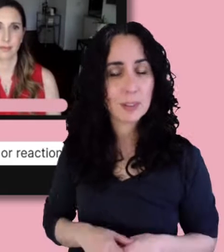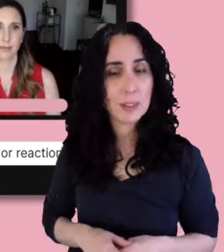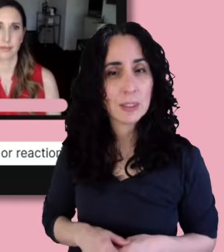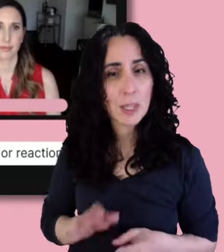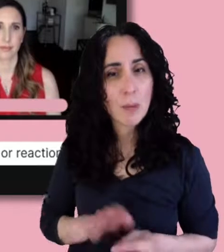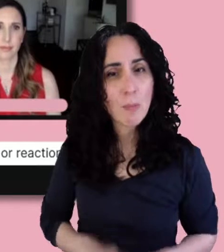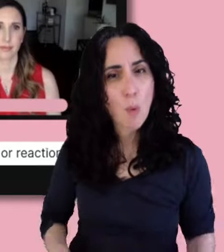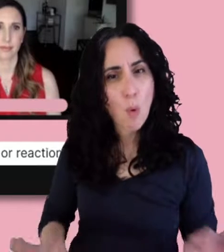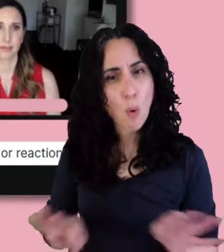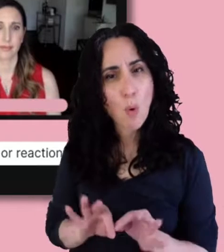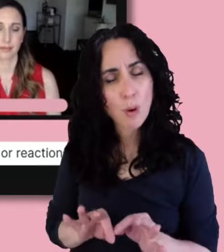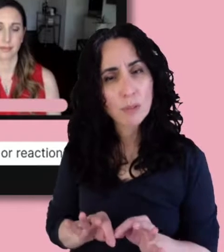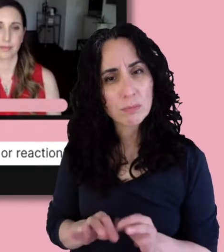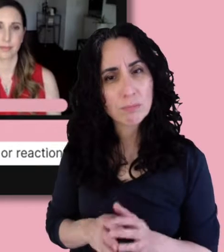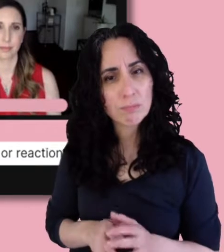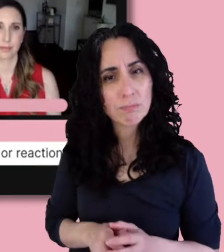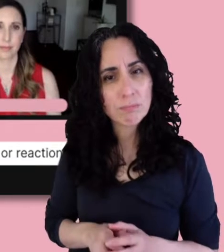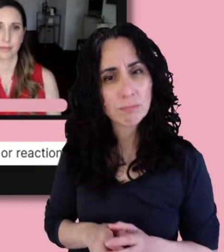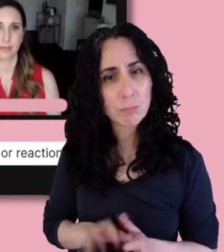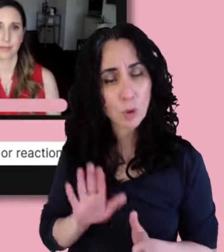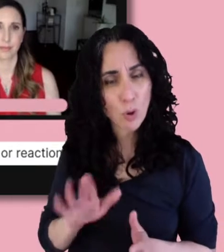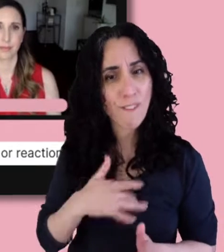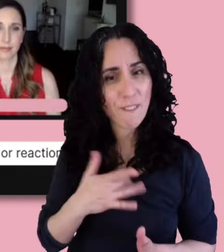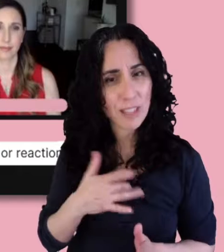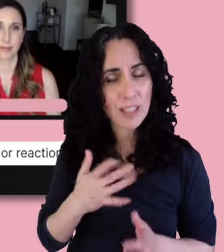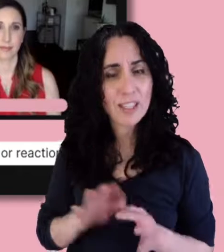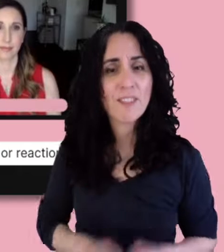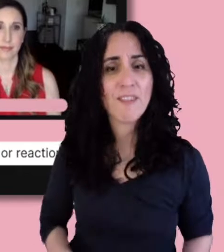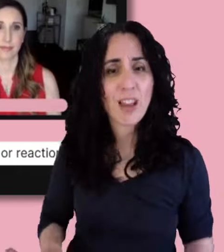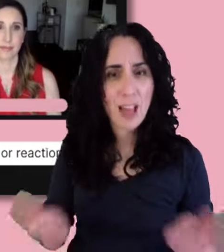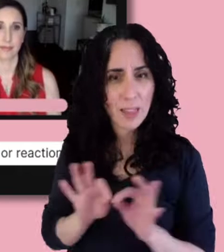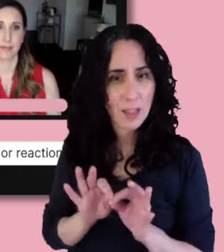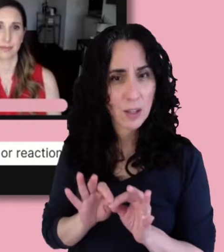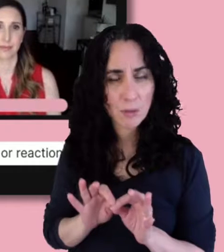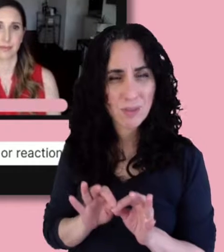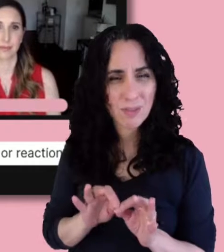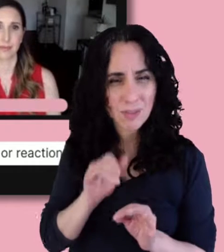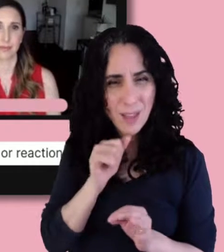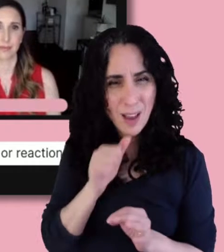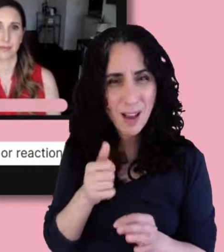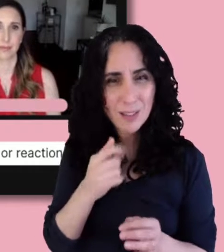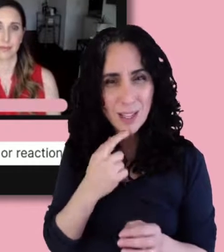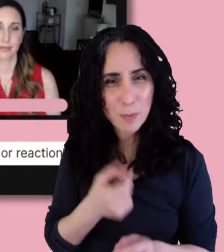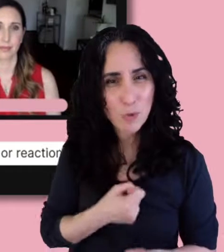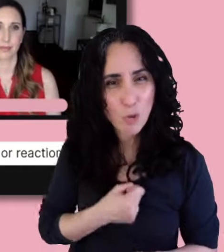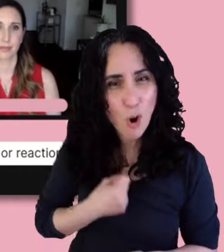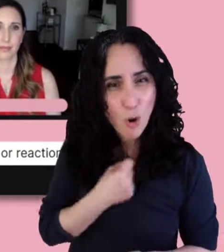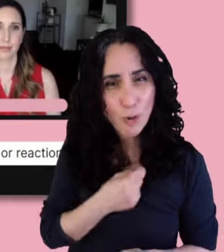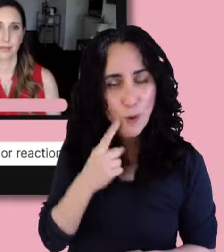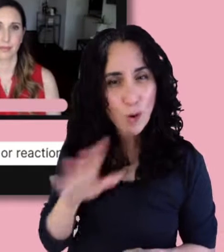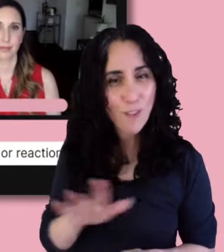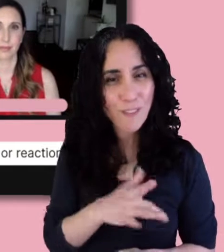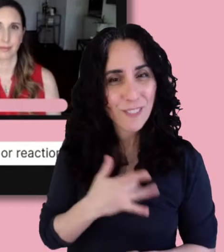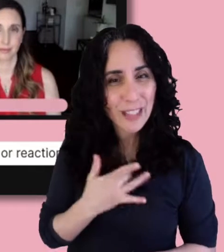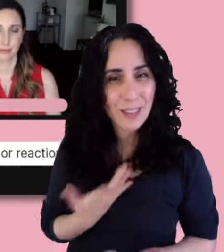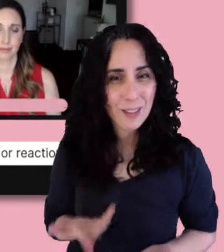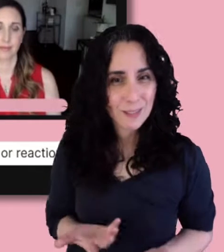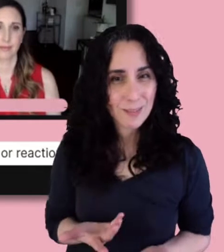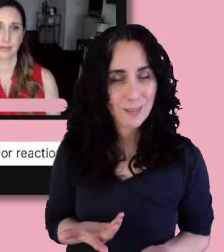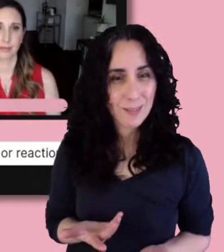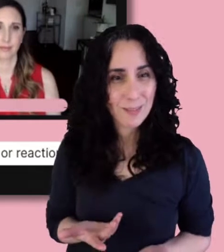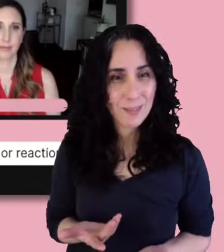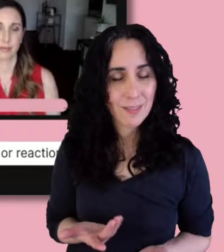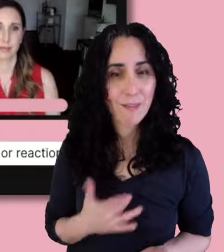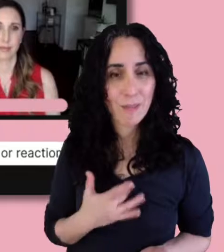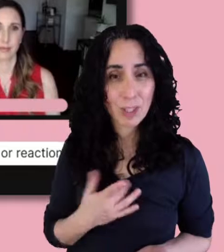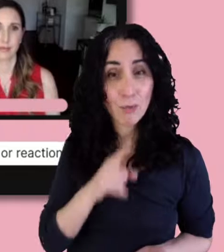for people to know, like, your feelings are valid and you can't apologize for the way that you feel because